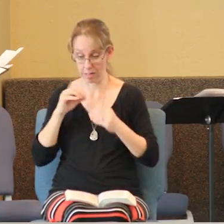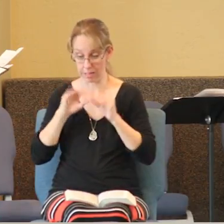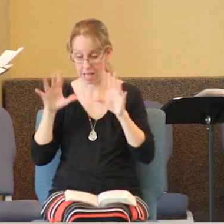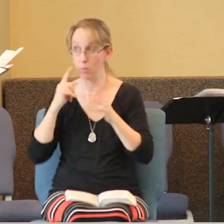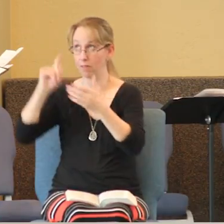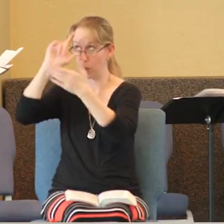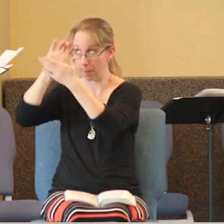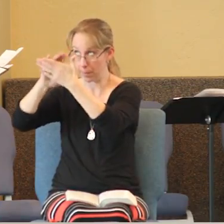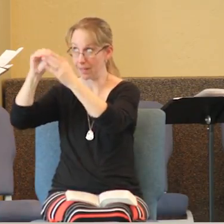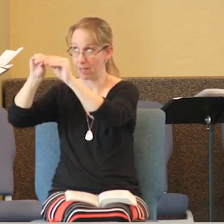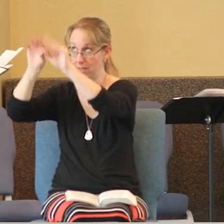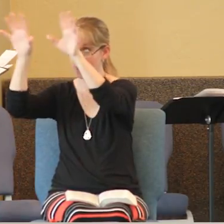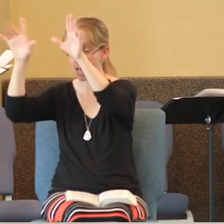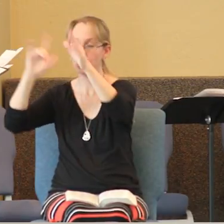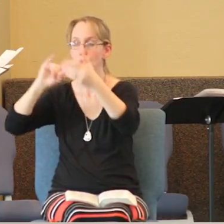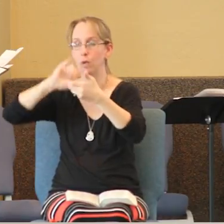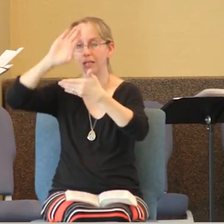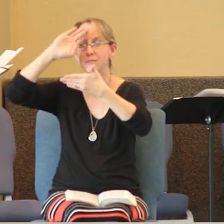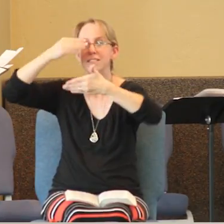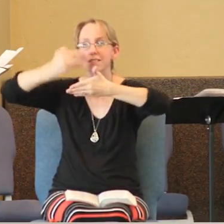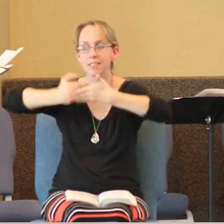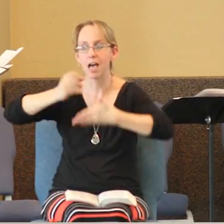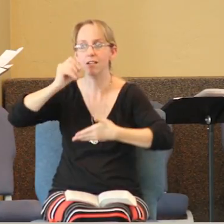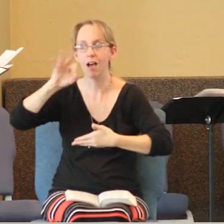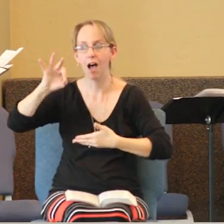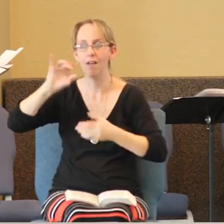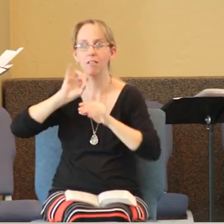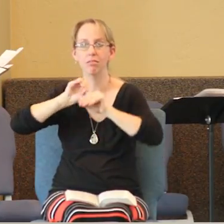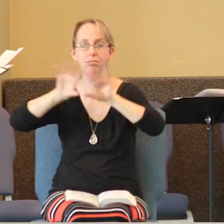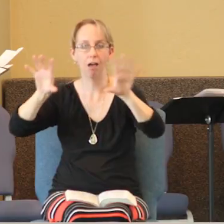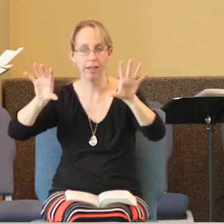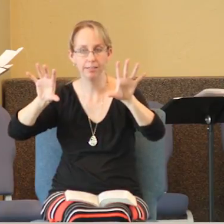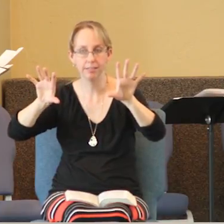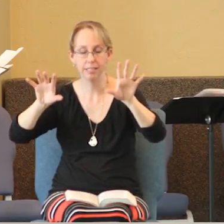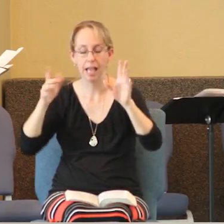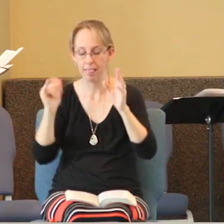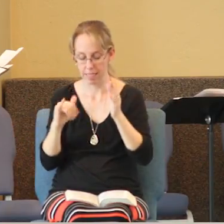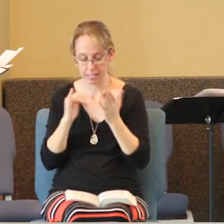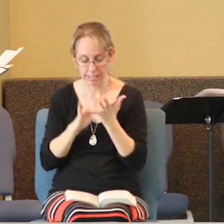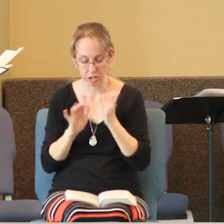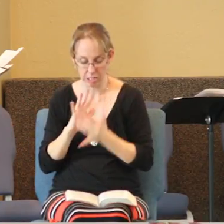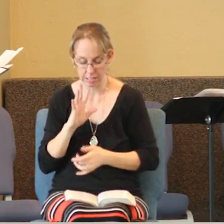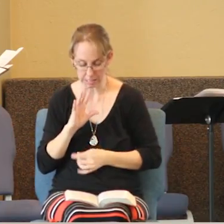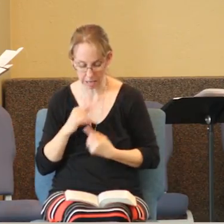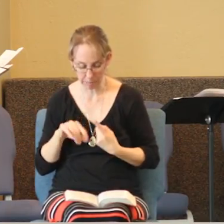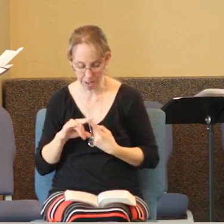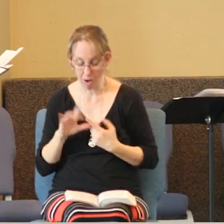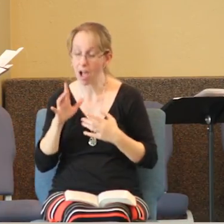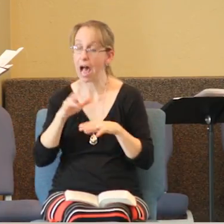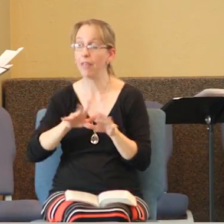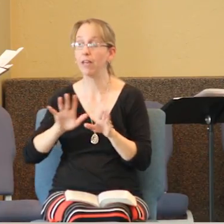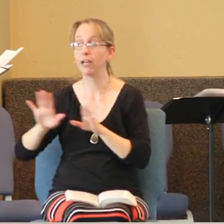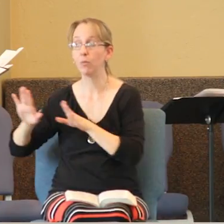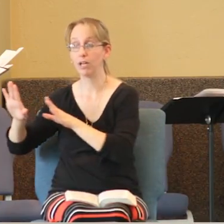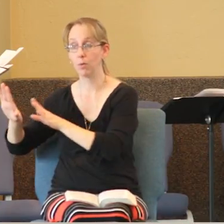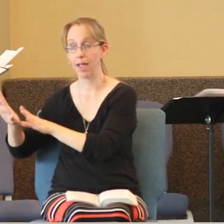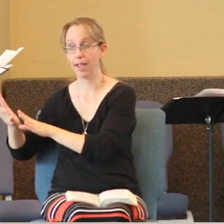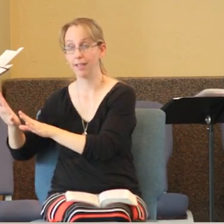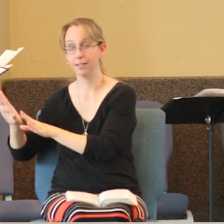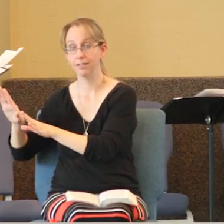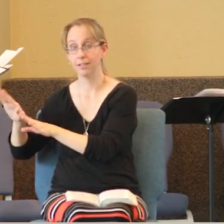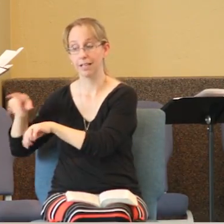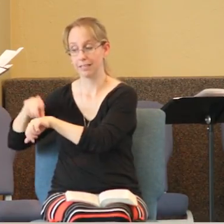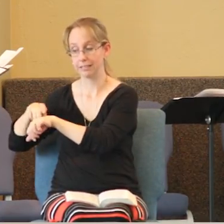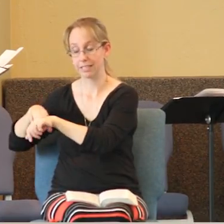that you may become sons of light. These things Jesus spoke, and then he went away and he took some time by himself. You can